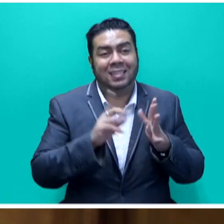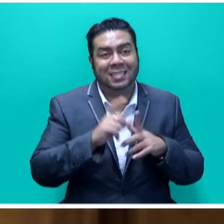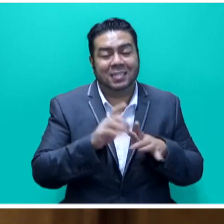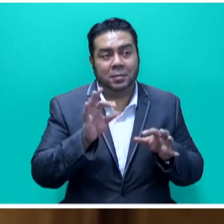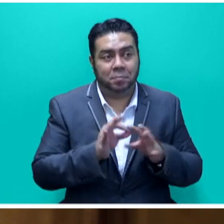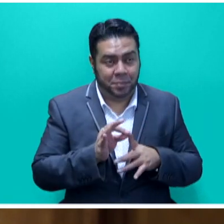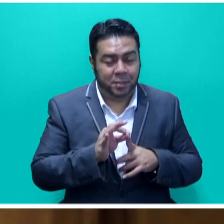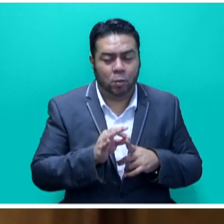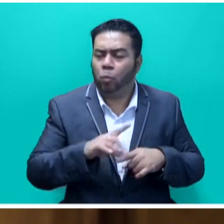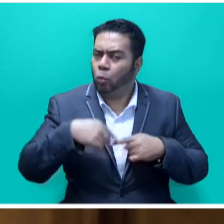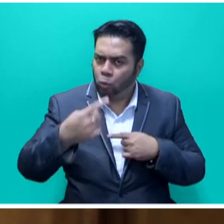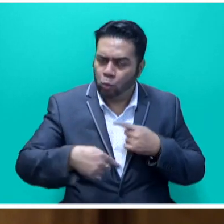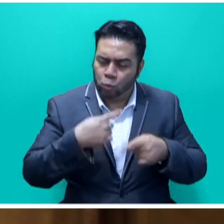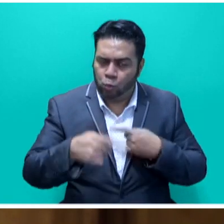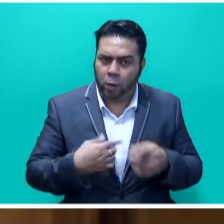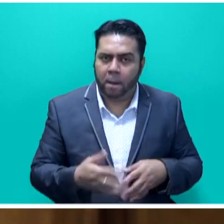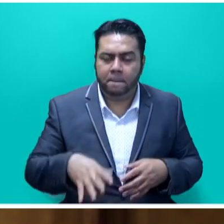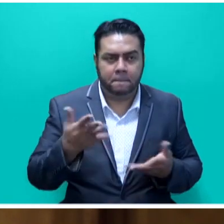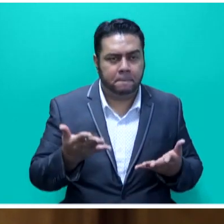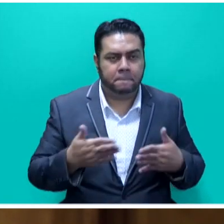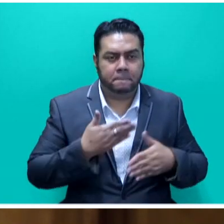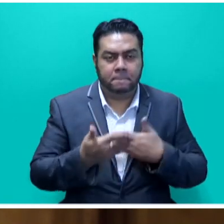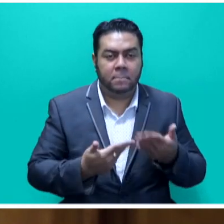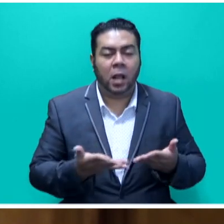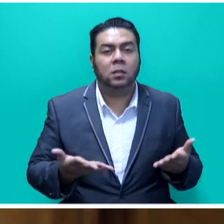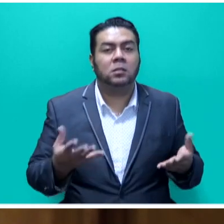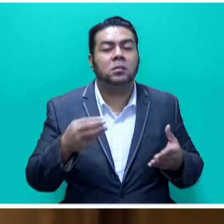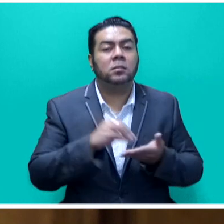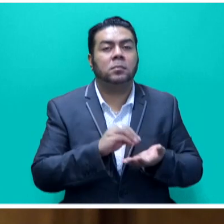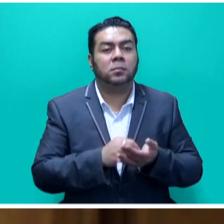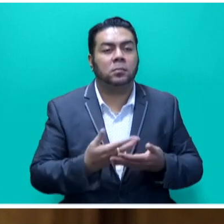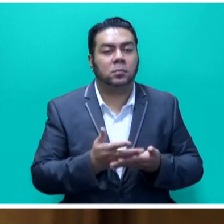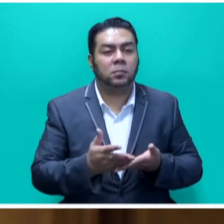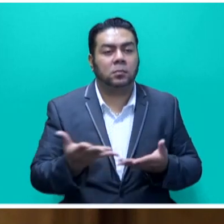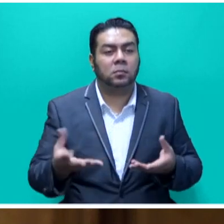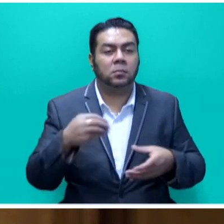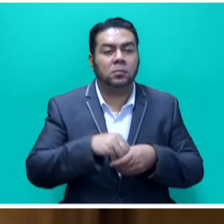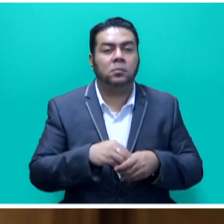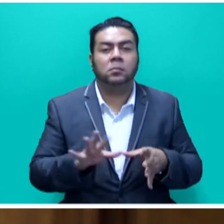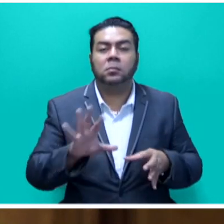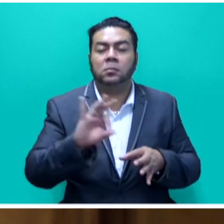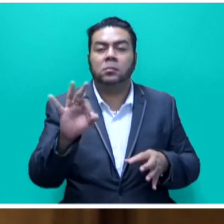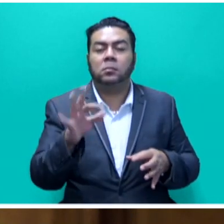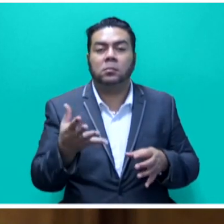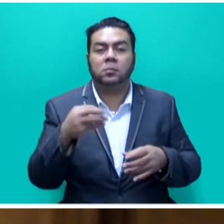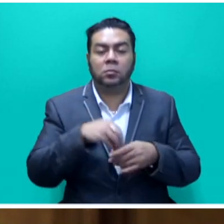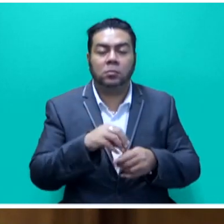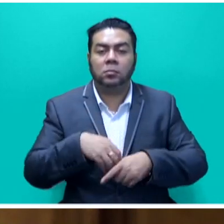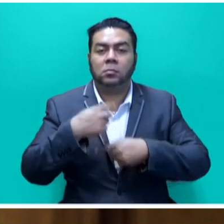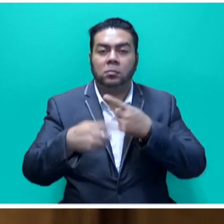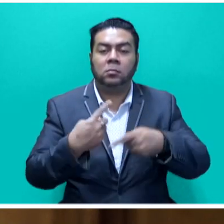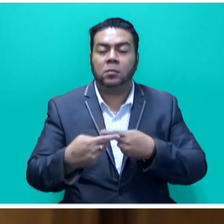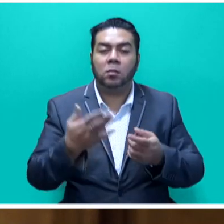will continue to roll out mobile one-stop service delivery, which enables all our state and non-state organizations to conduct